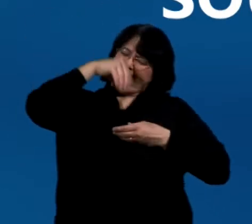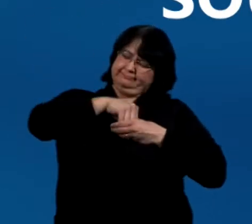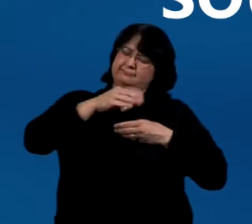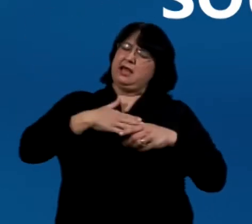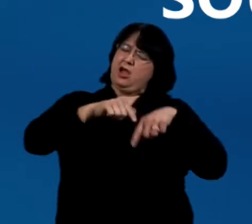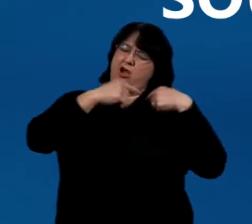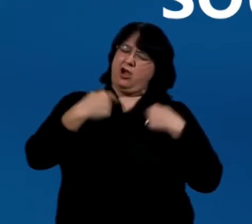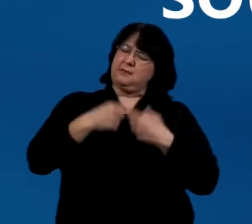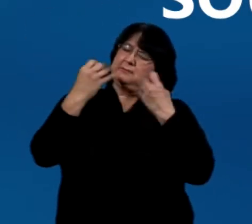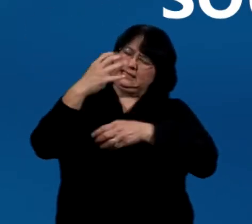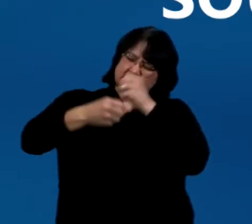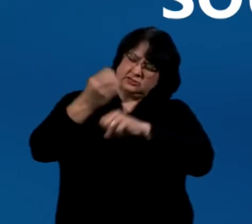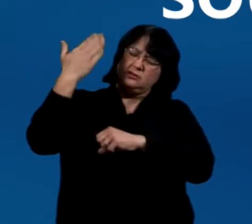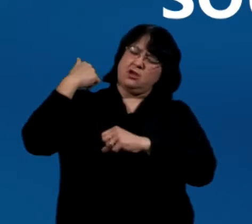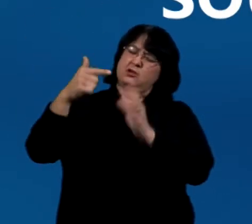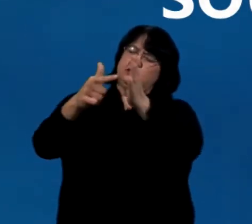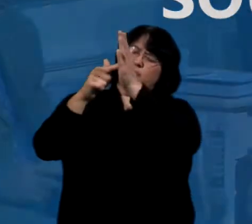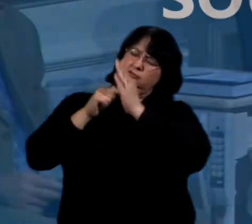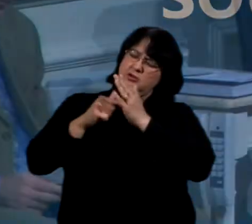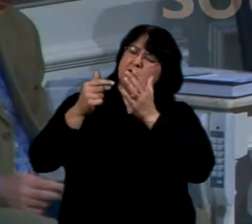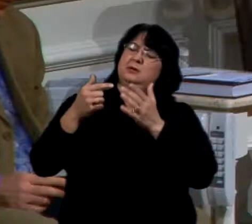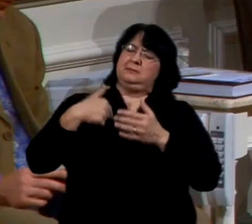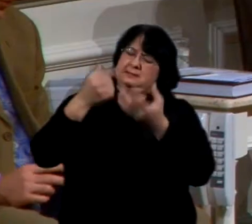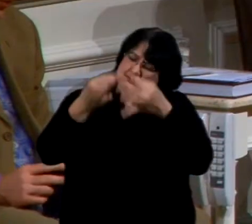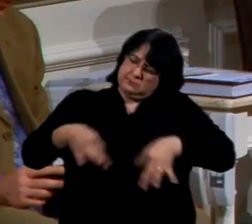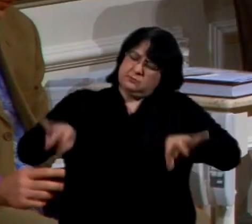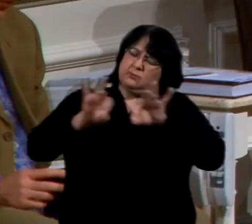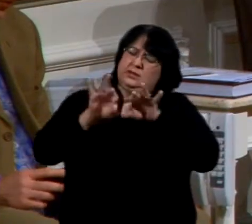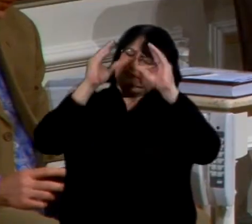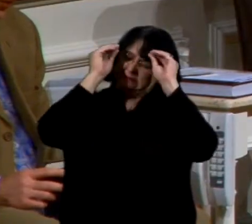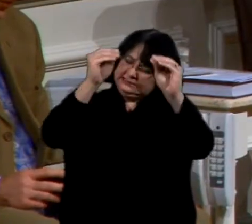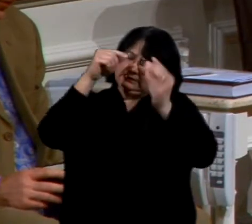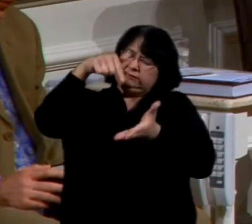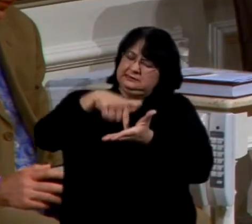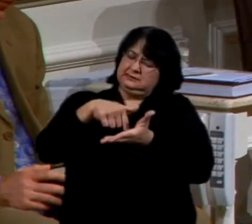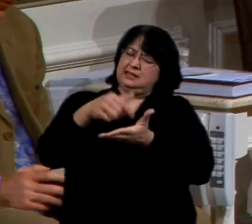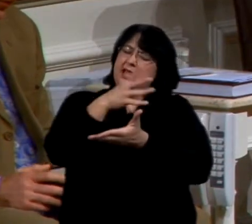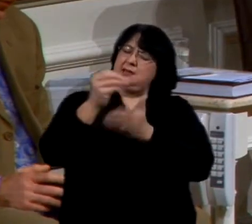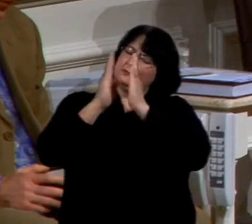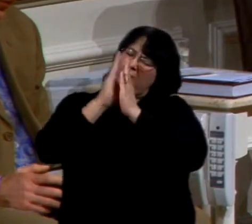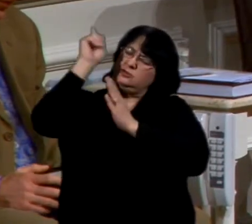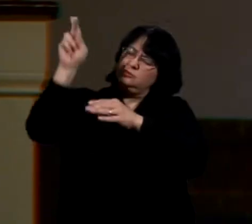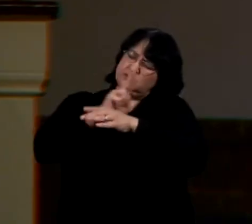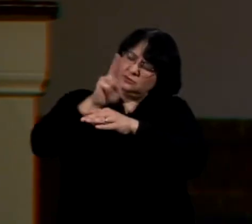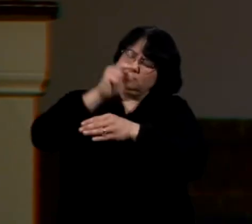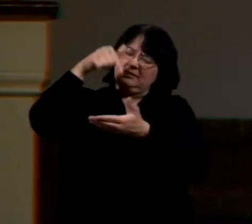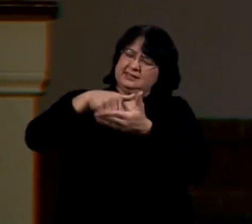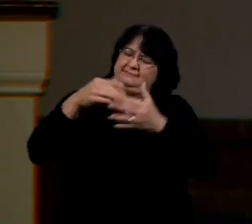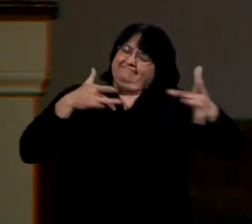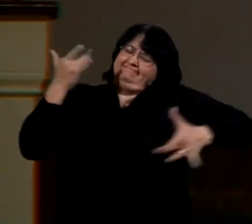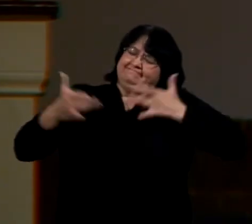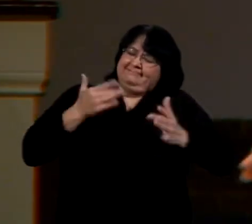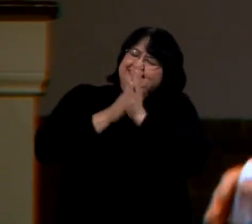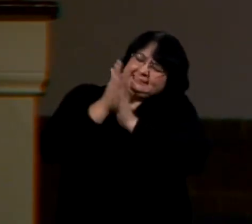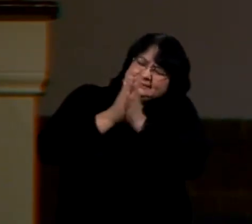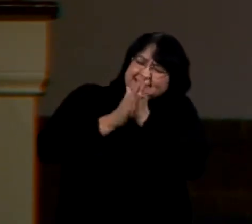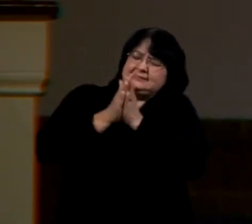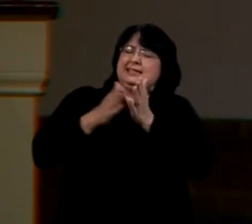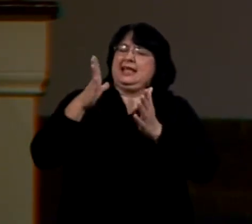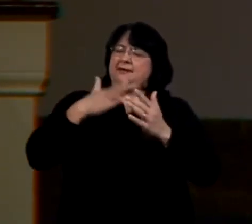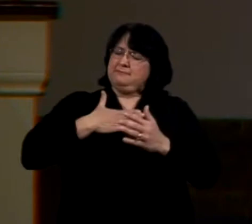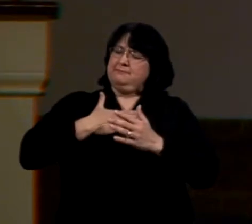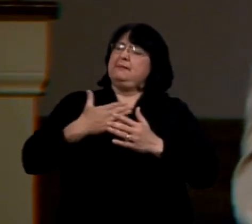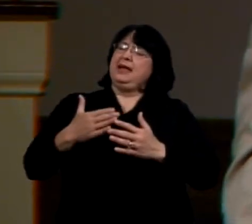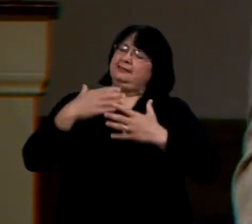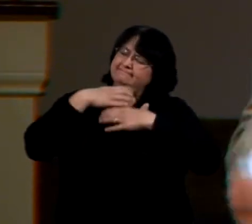ago and showed me the importance of what I'm fixing to teach. So I pray you use it. May my excitement and zeal and desire for